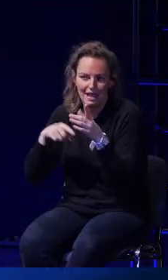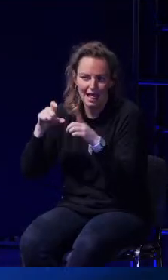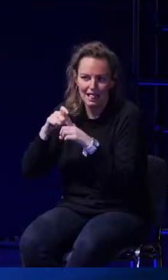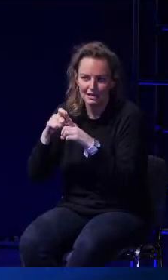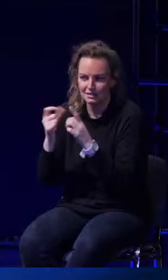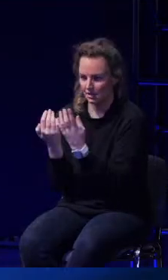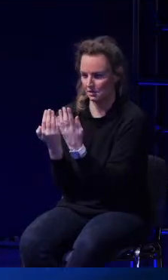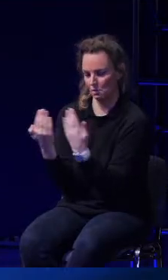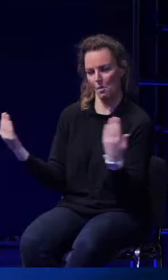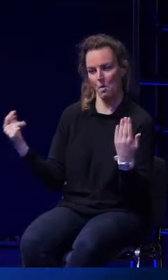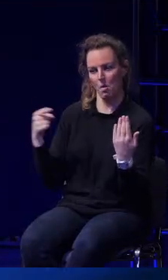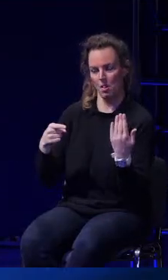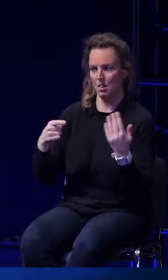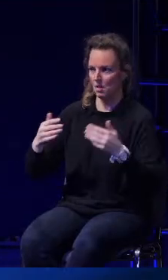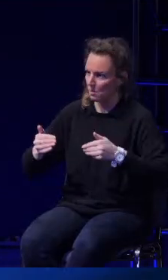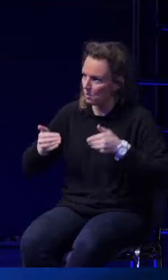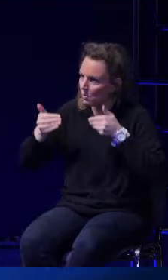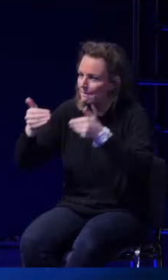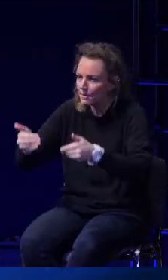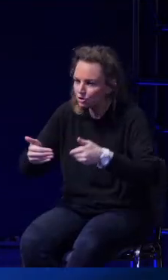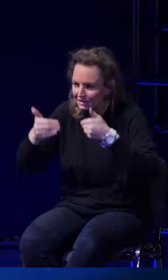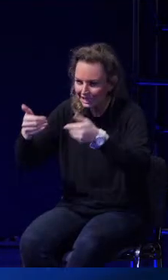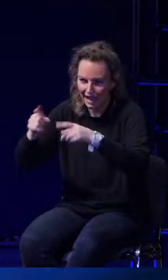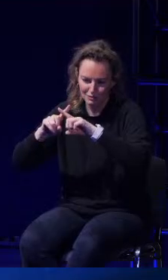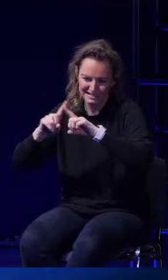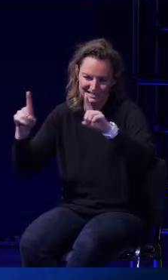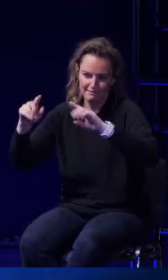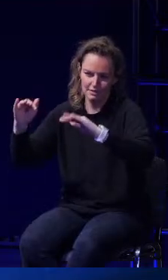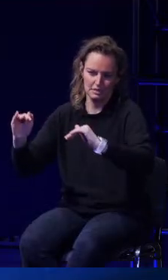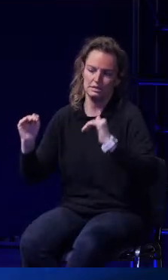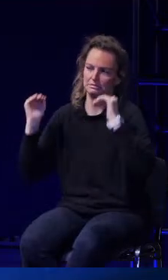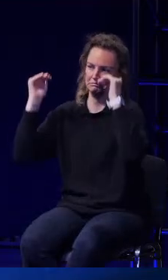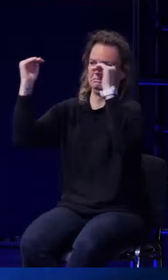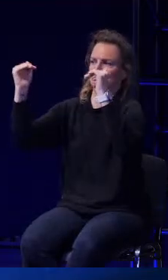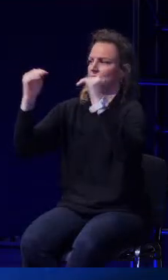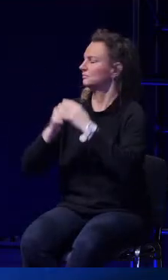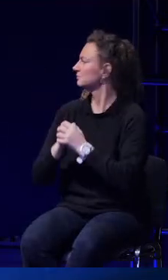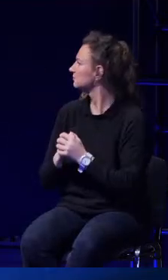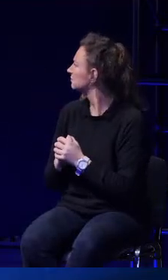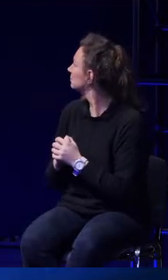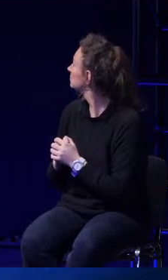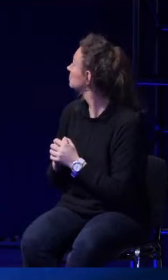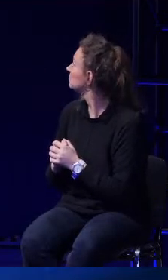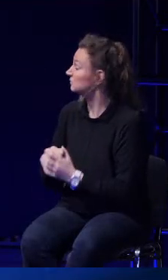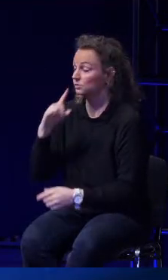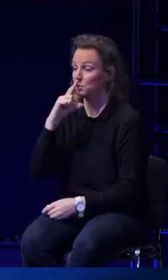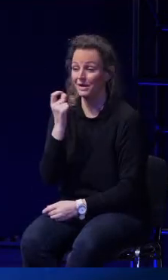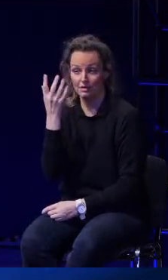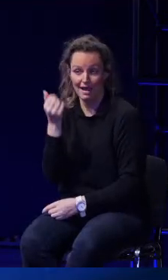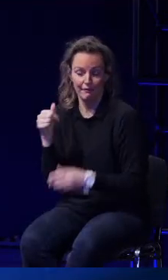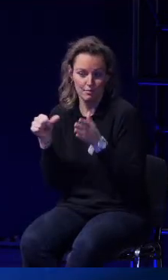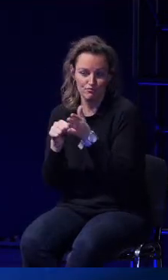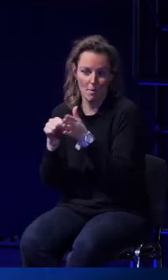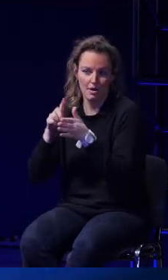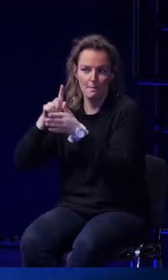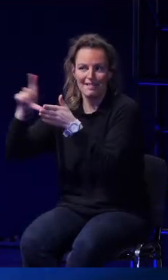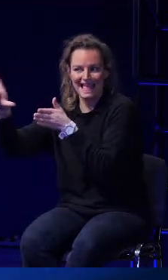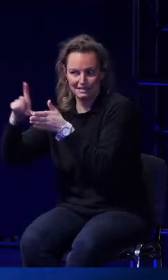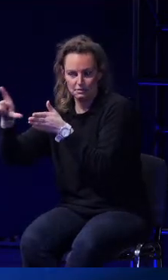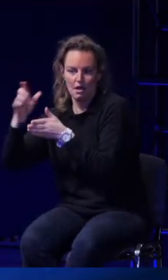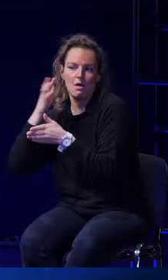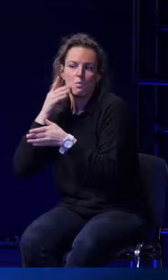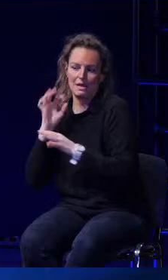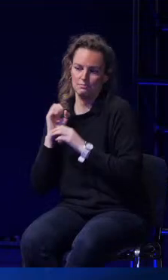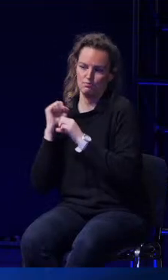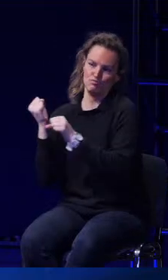pushing out 3200 Kelvin would look like, right? Which has become a big problem with virtual production. So, and another example